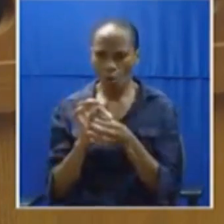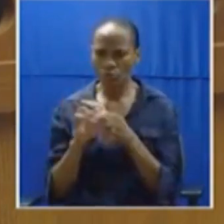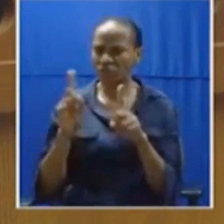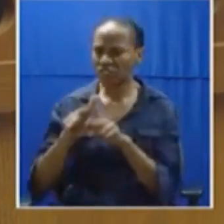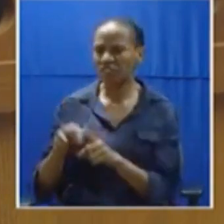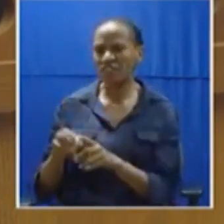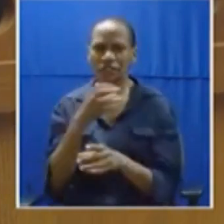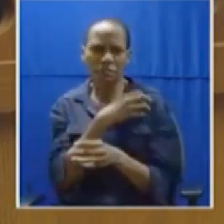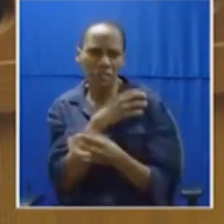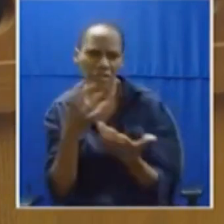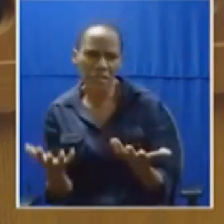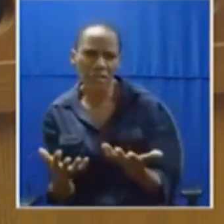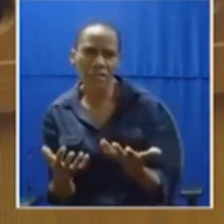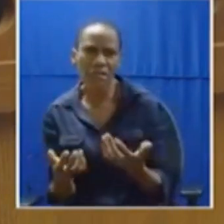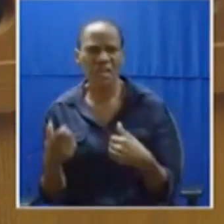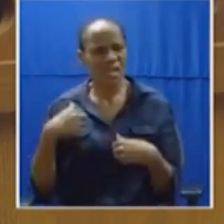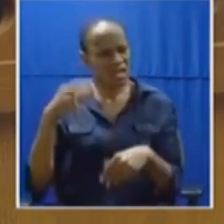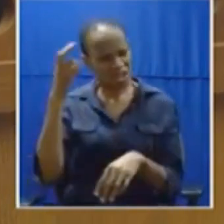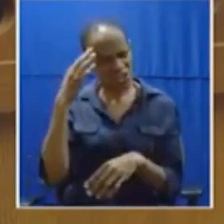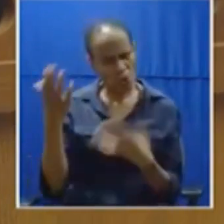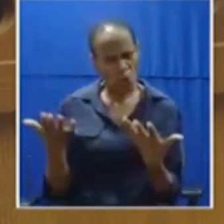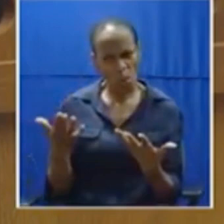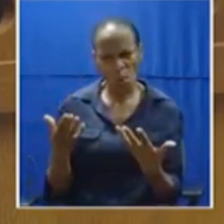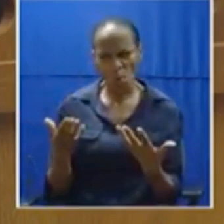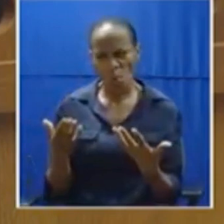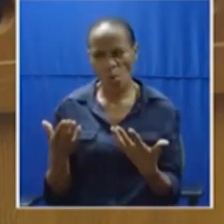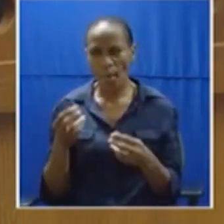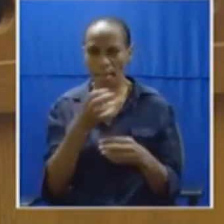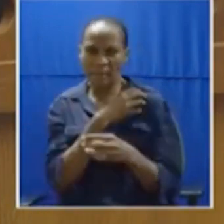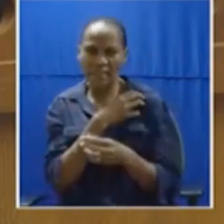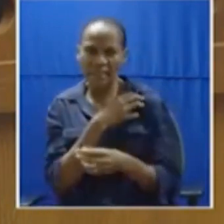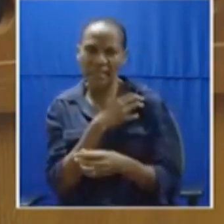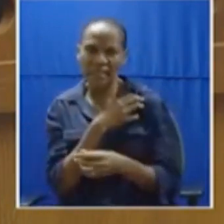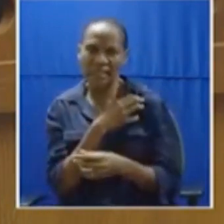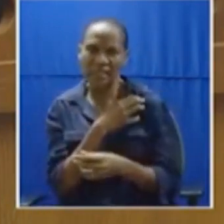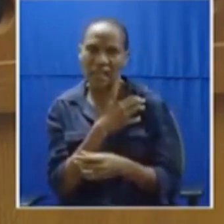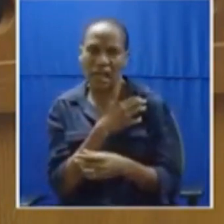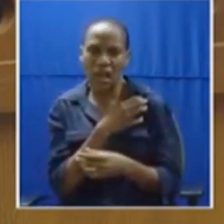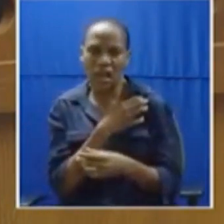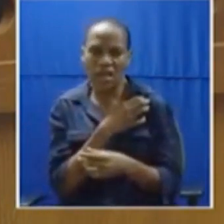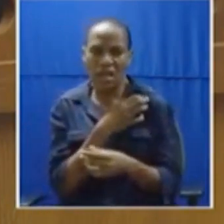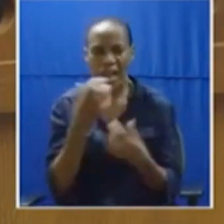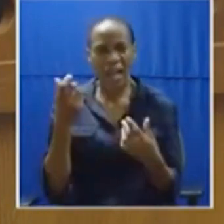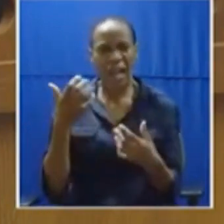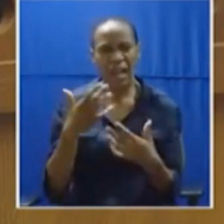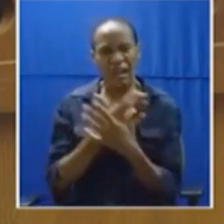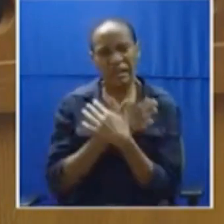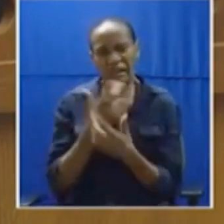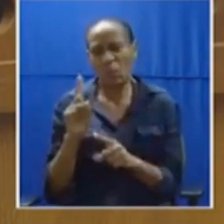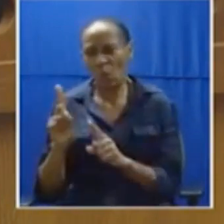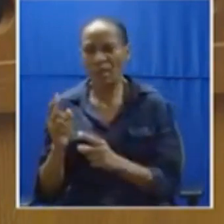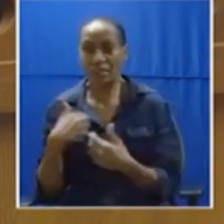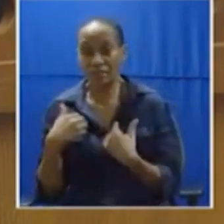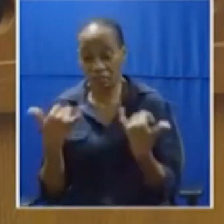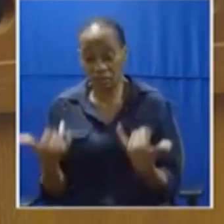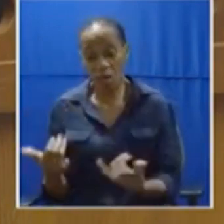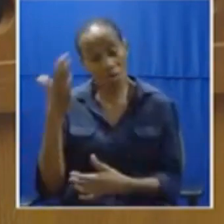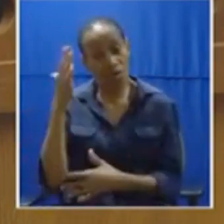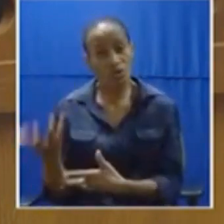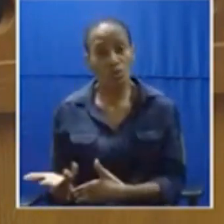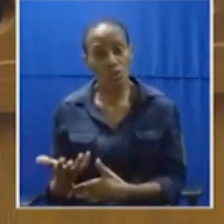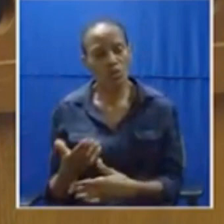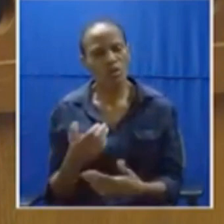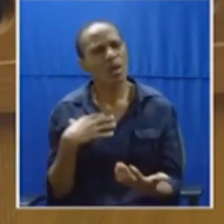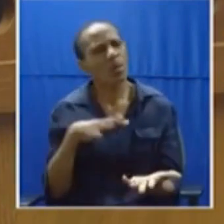enjoy, and more particularly, what their tipple of preference is. Mr. President, may I suggest that when these